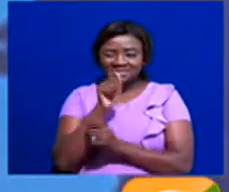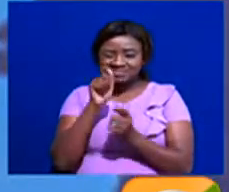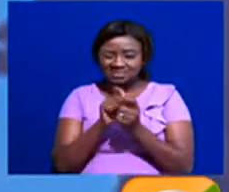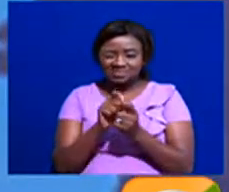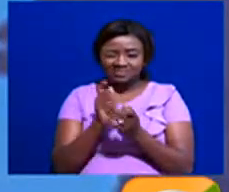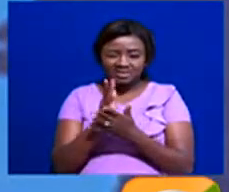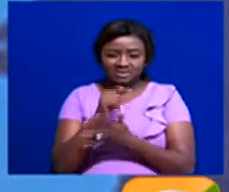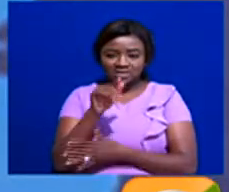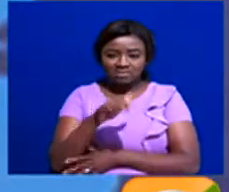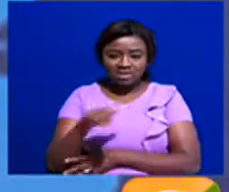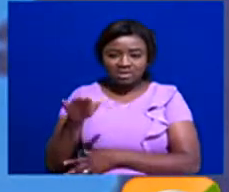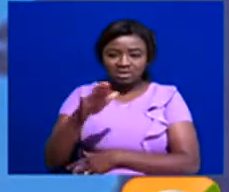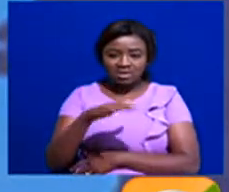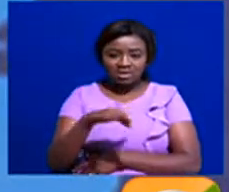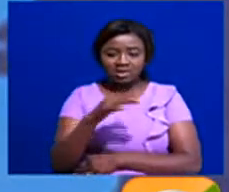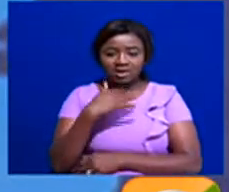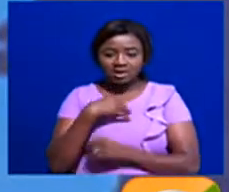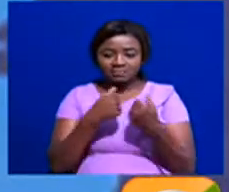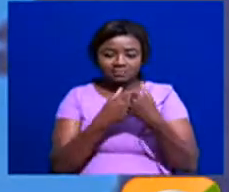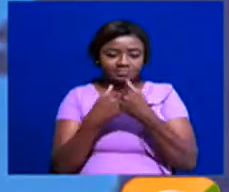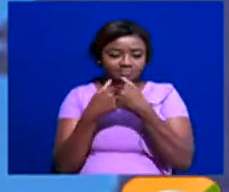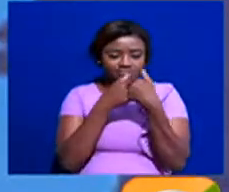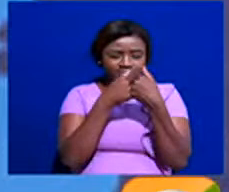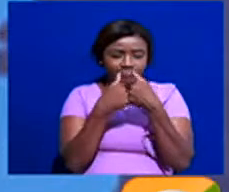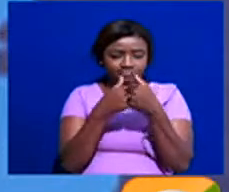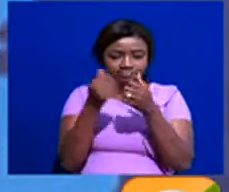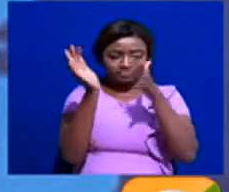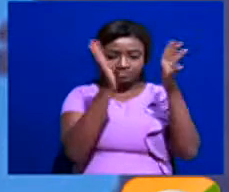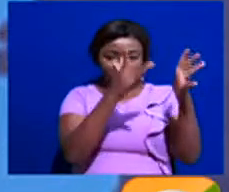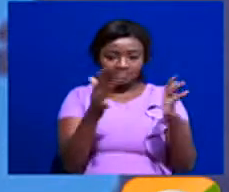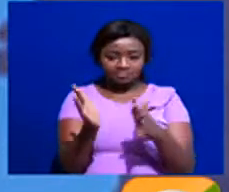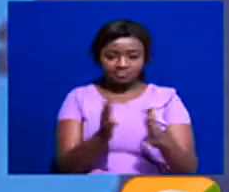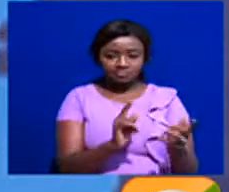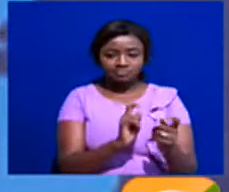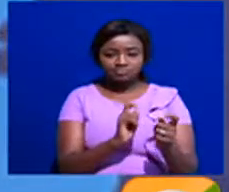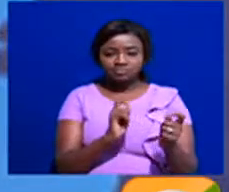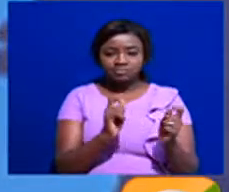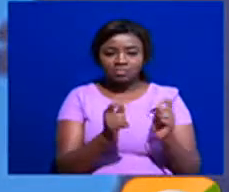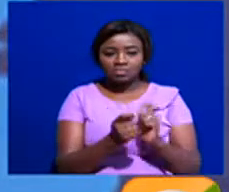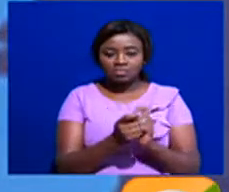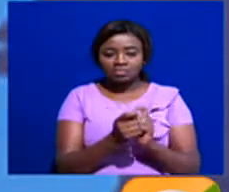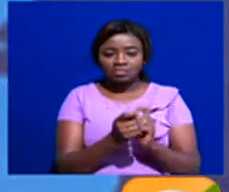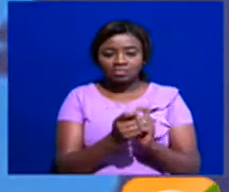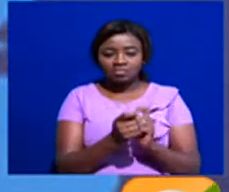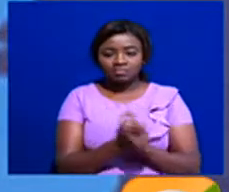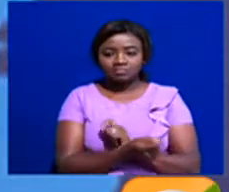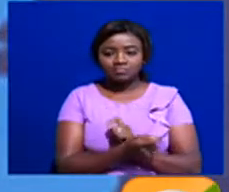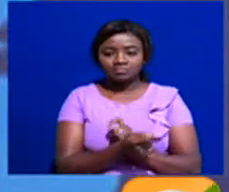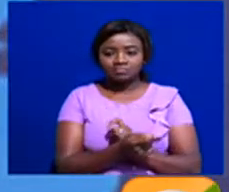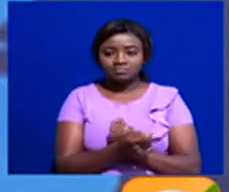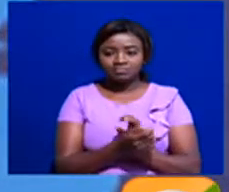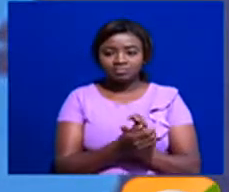those areas that have challenges around climate, climate and